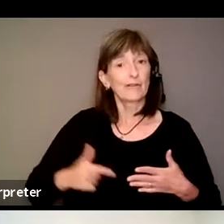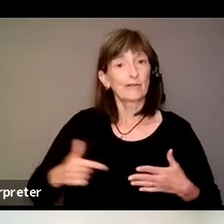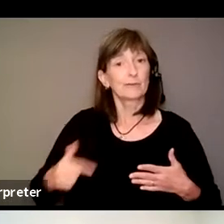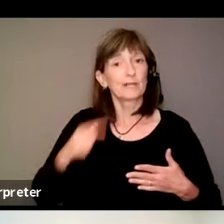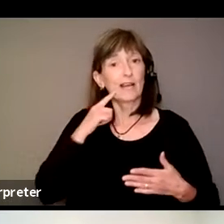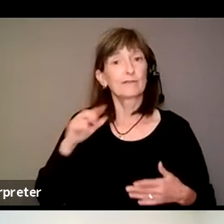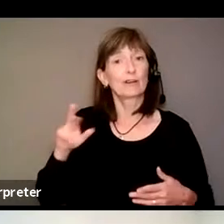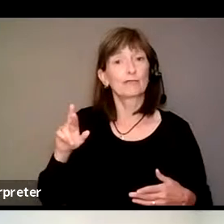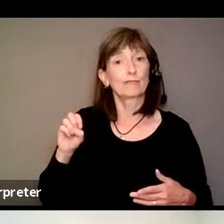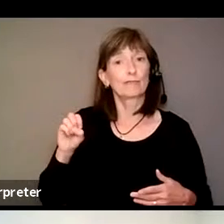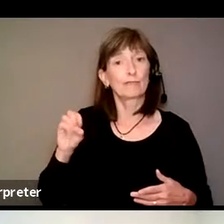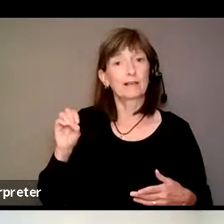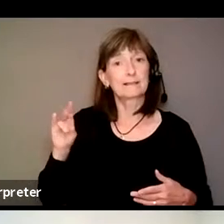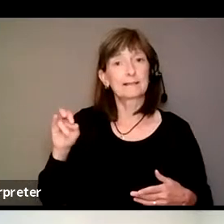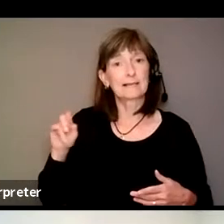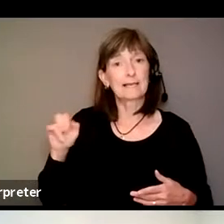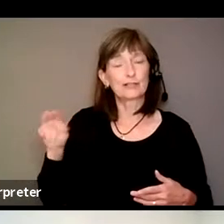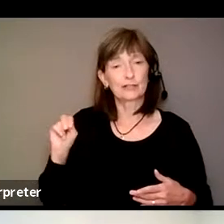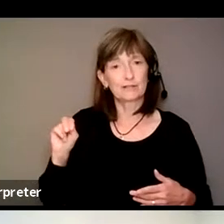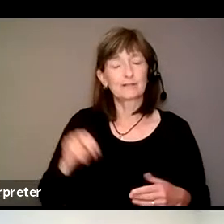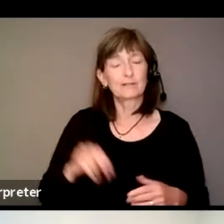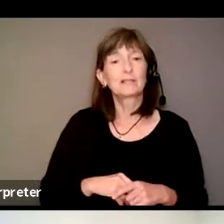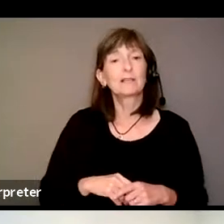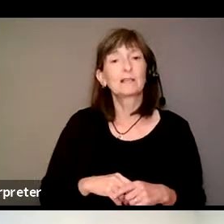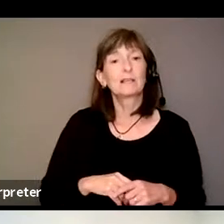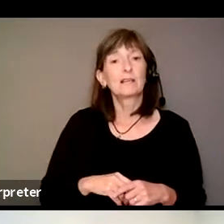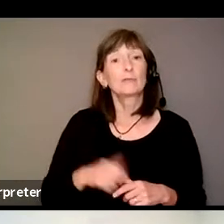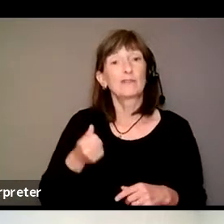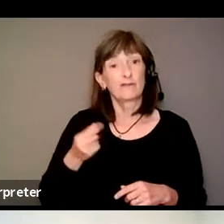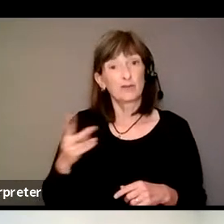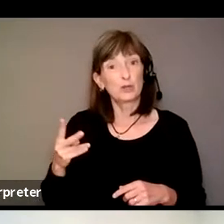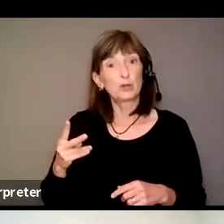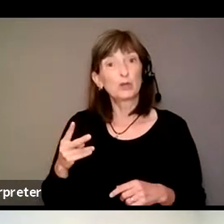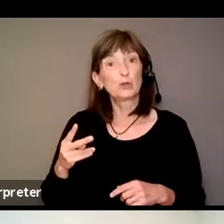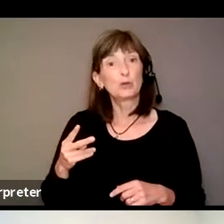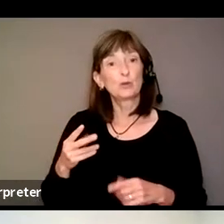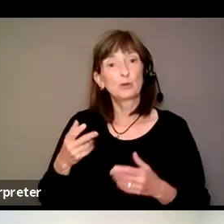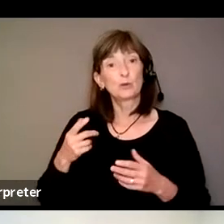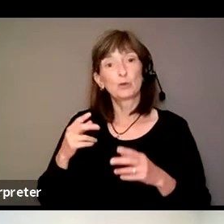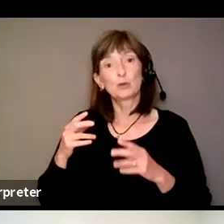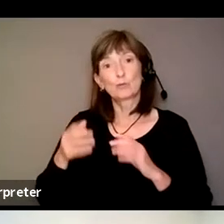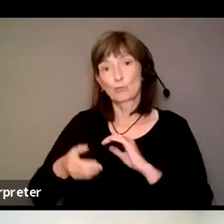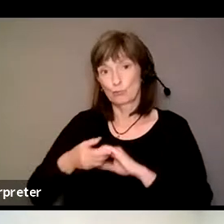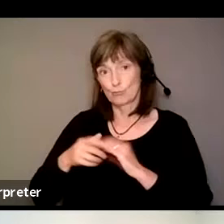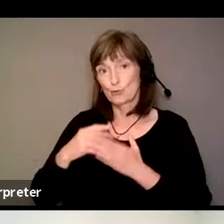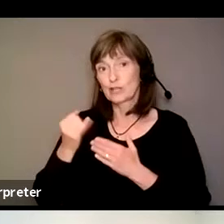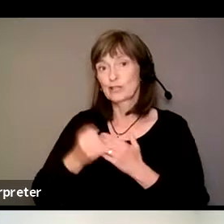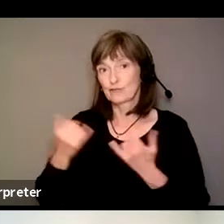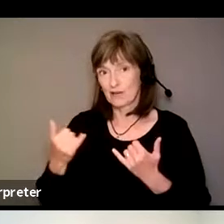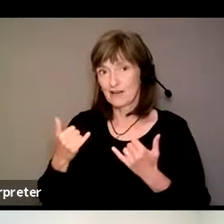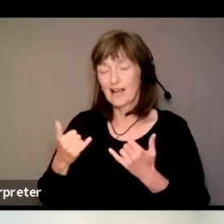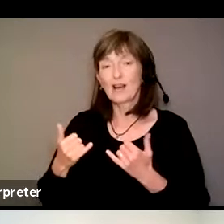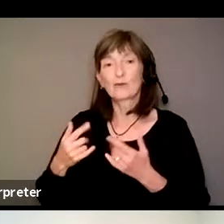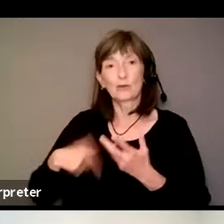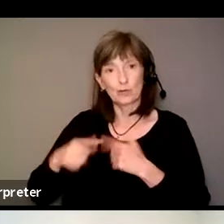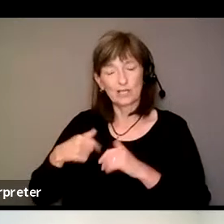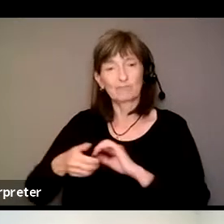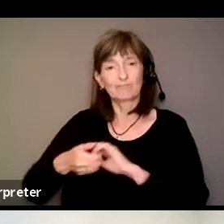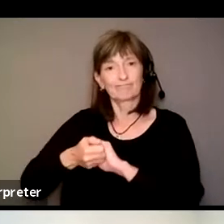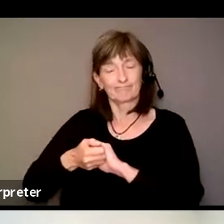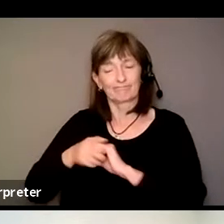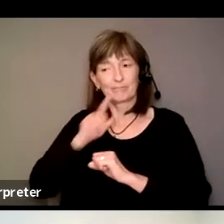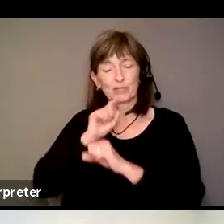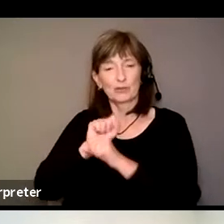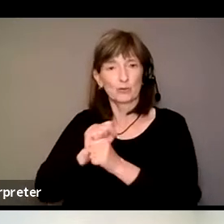And in my department in particular, we do have a couple of pieces that we're working on right now that will ensure that we uphold those commitments.